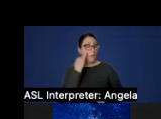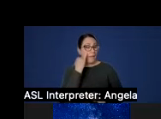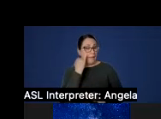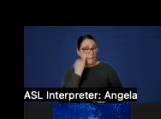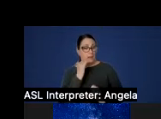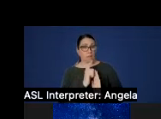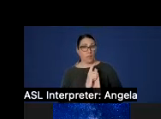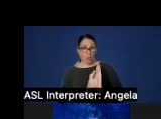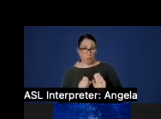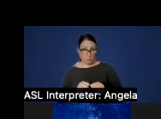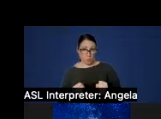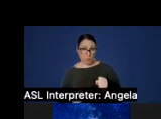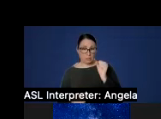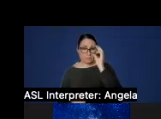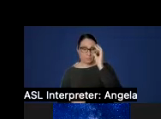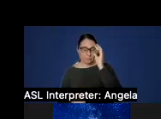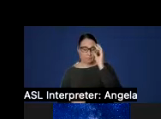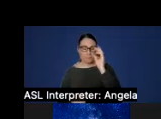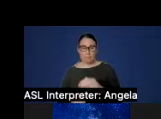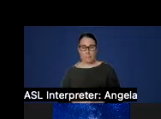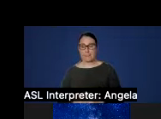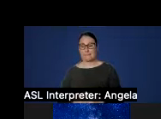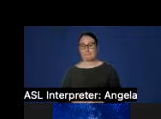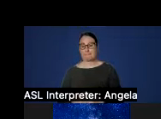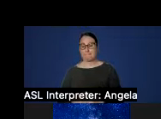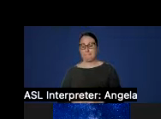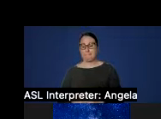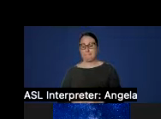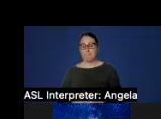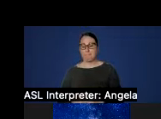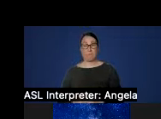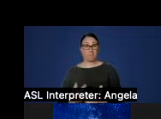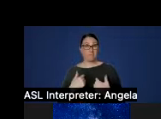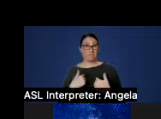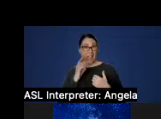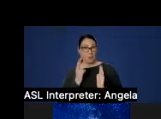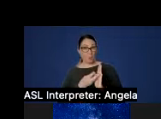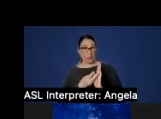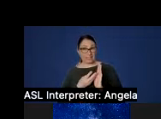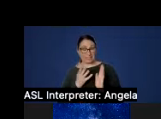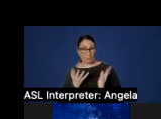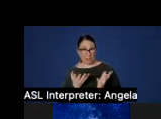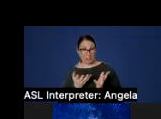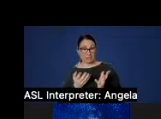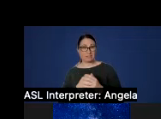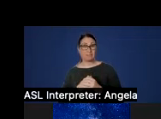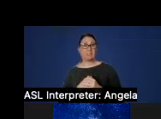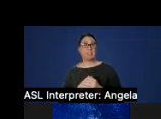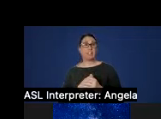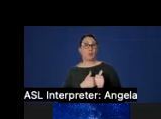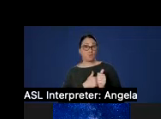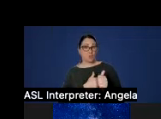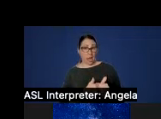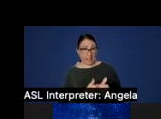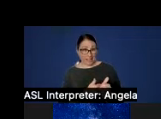law was broken. And so what I did witness from tracking them was that